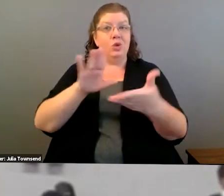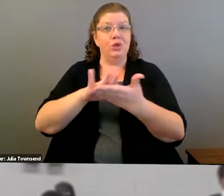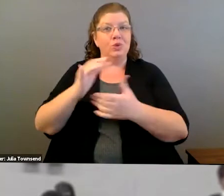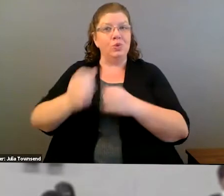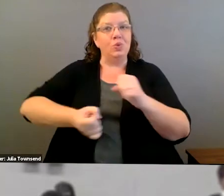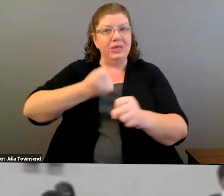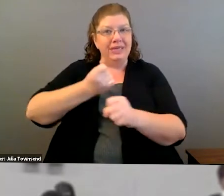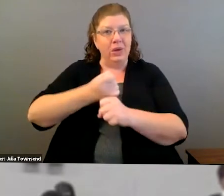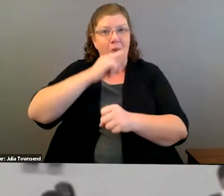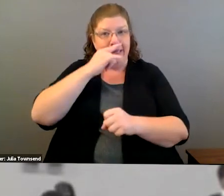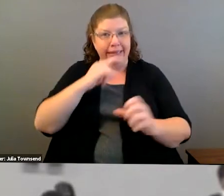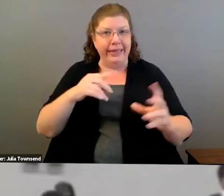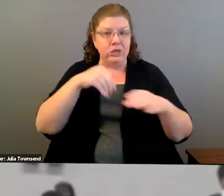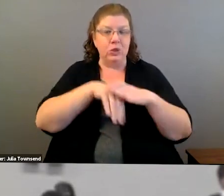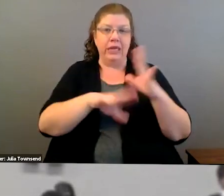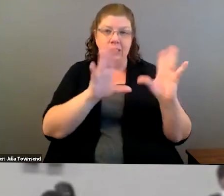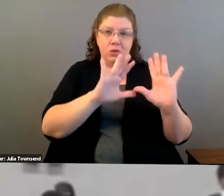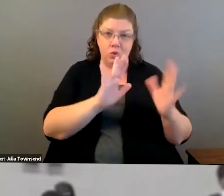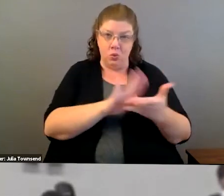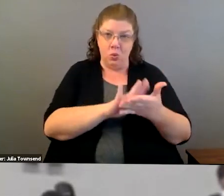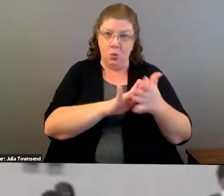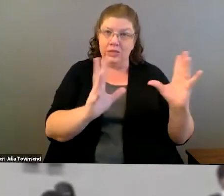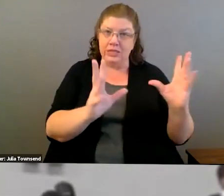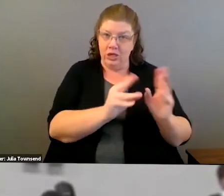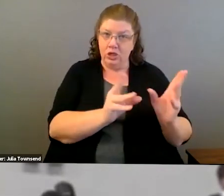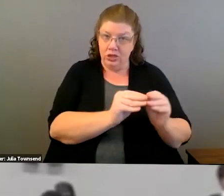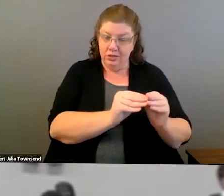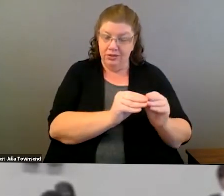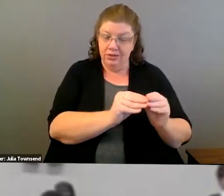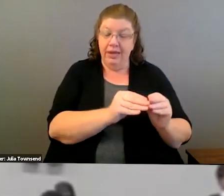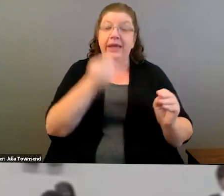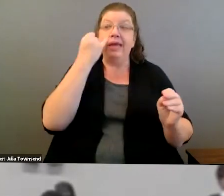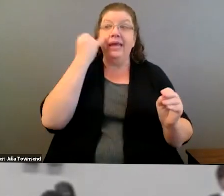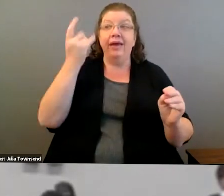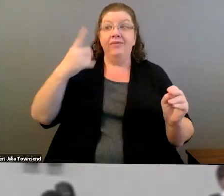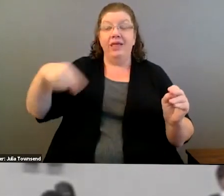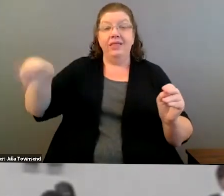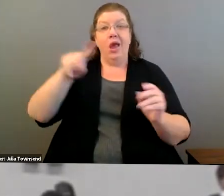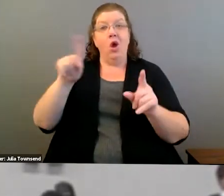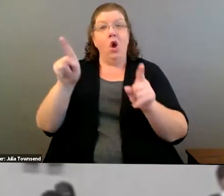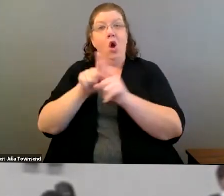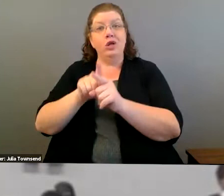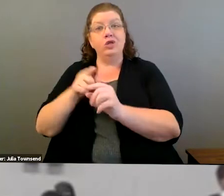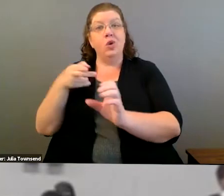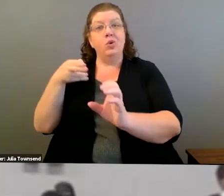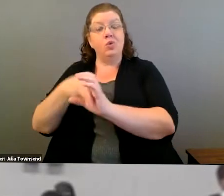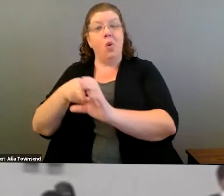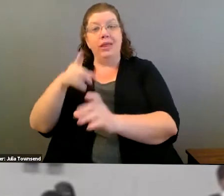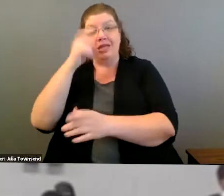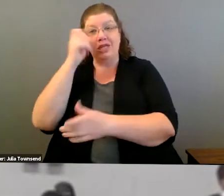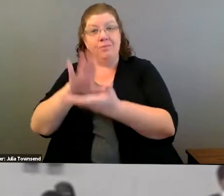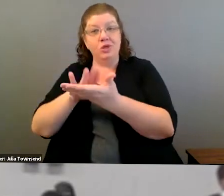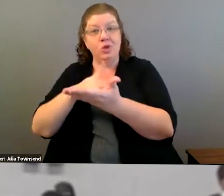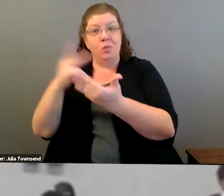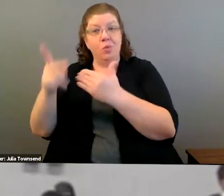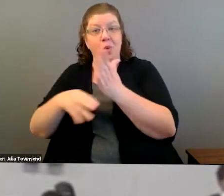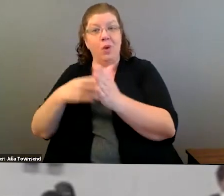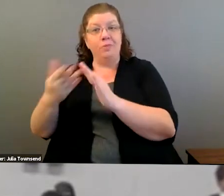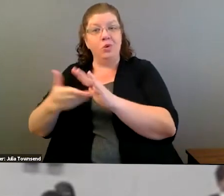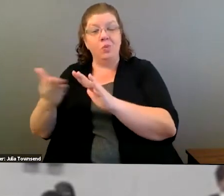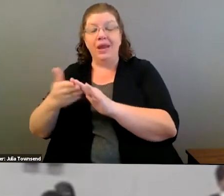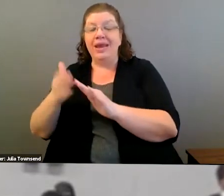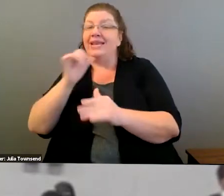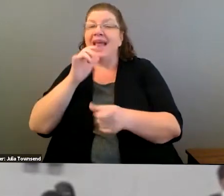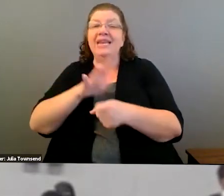when kids are in session. And if they are also at our summer school program running that, they will not have enough